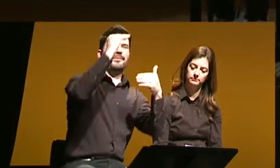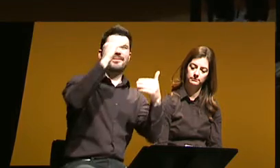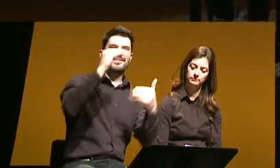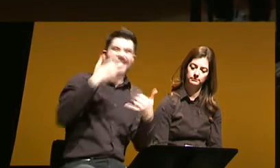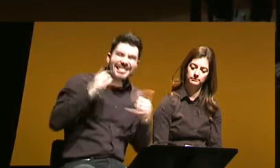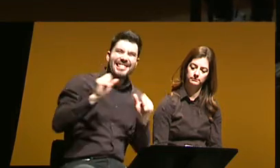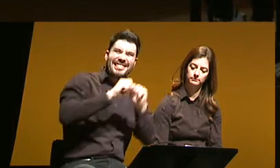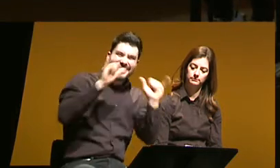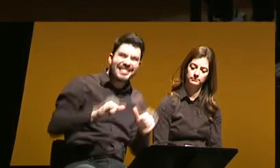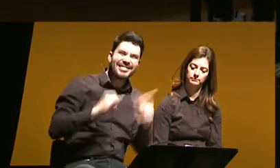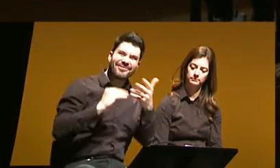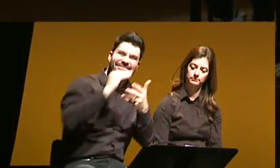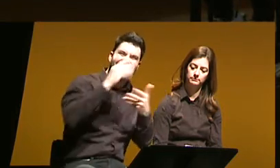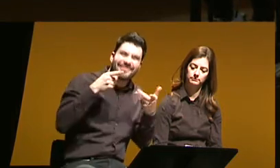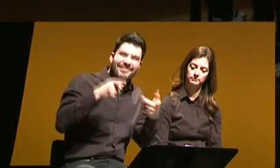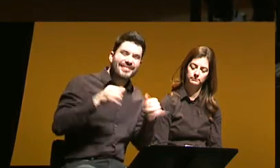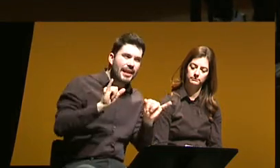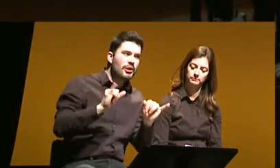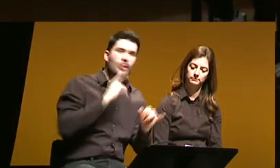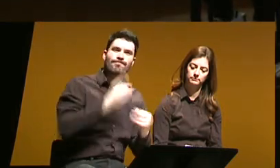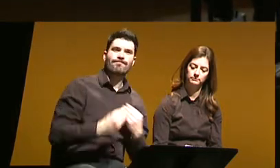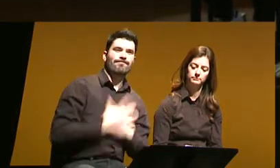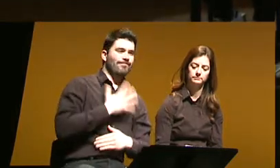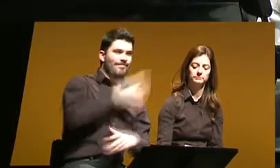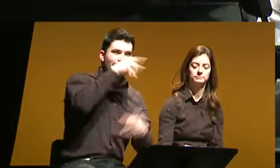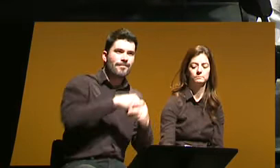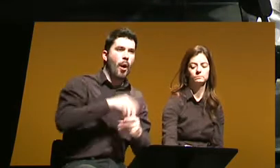involved in political and community organizing.